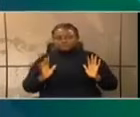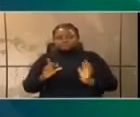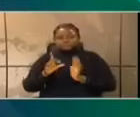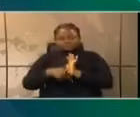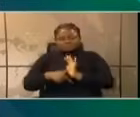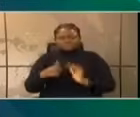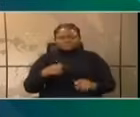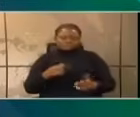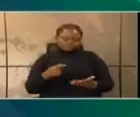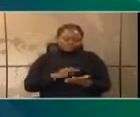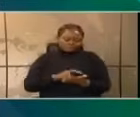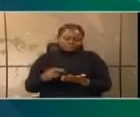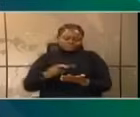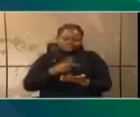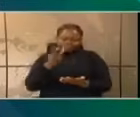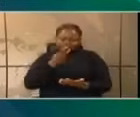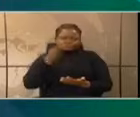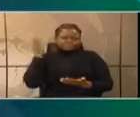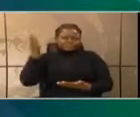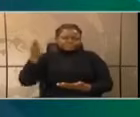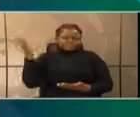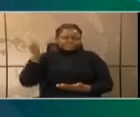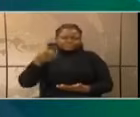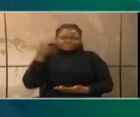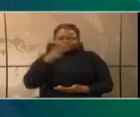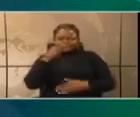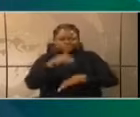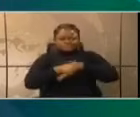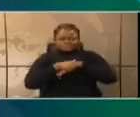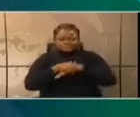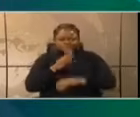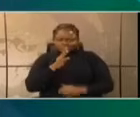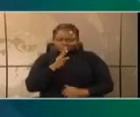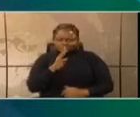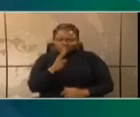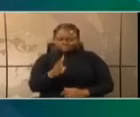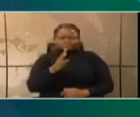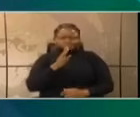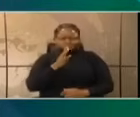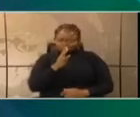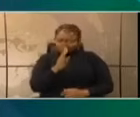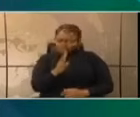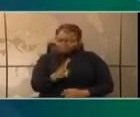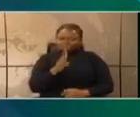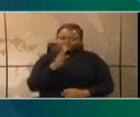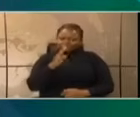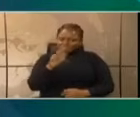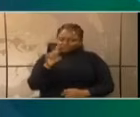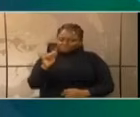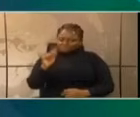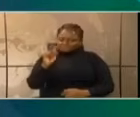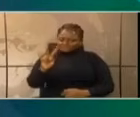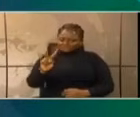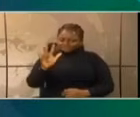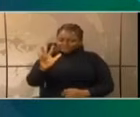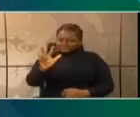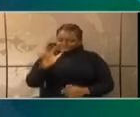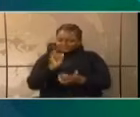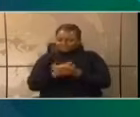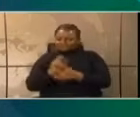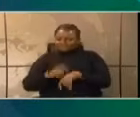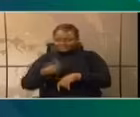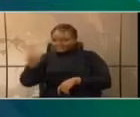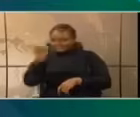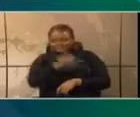Ena me tiri wona make kind speech. Me wi brofo. Enye na na. TV3, they meant to TV3, so that